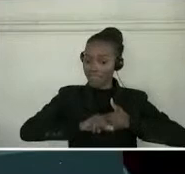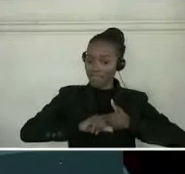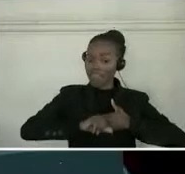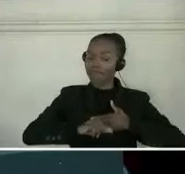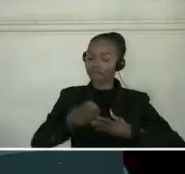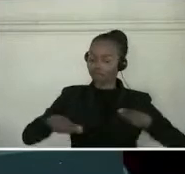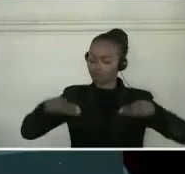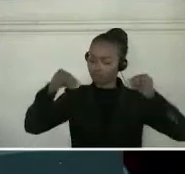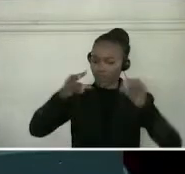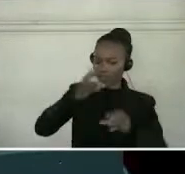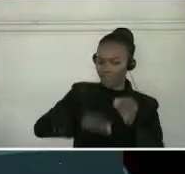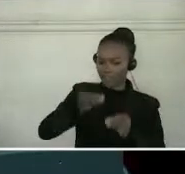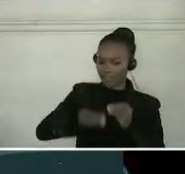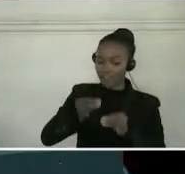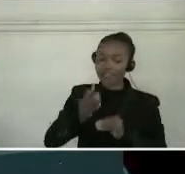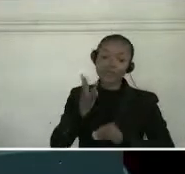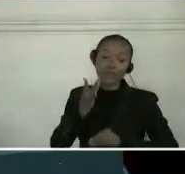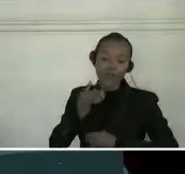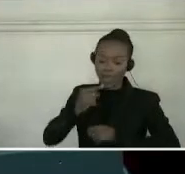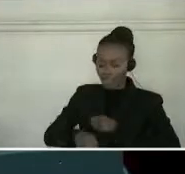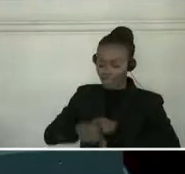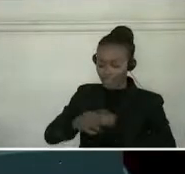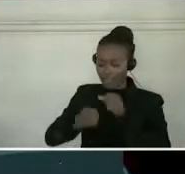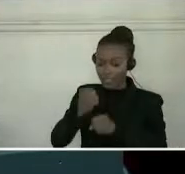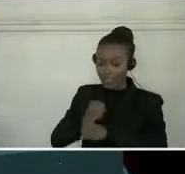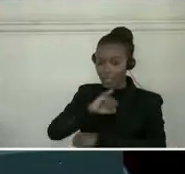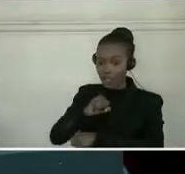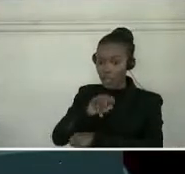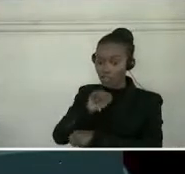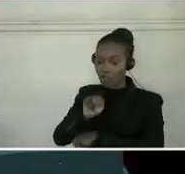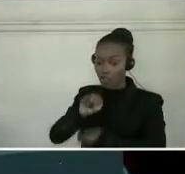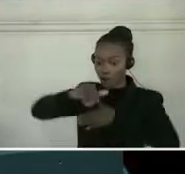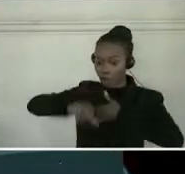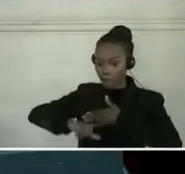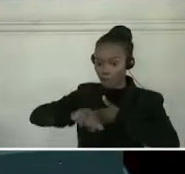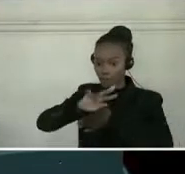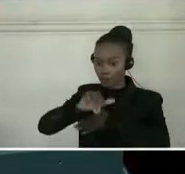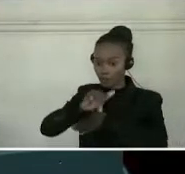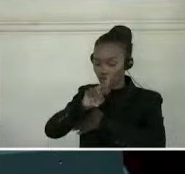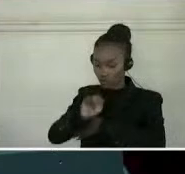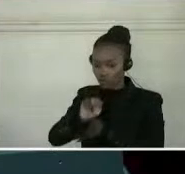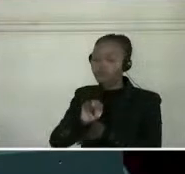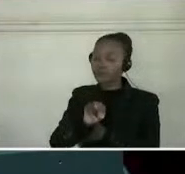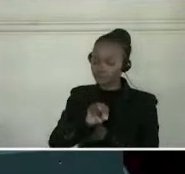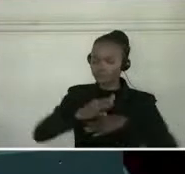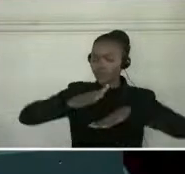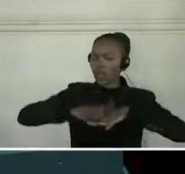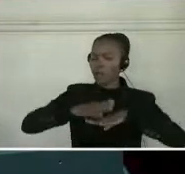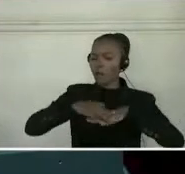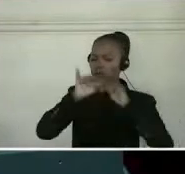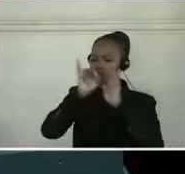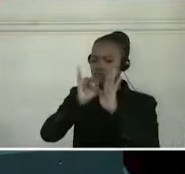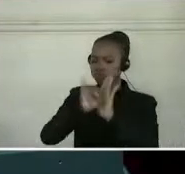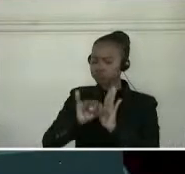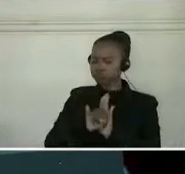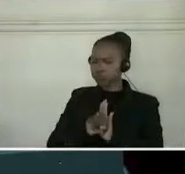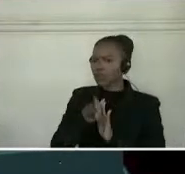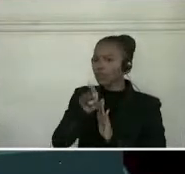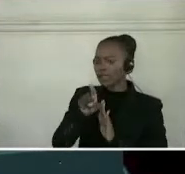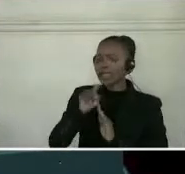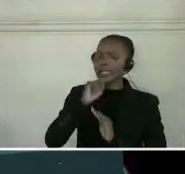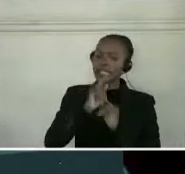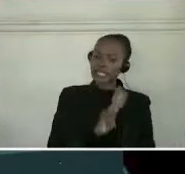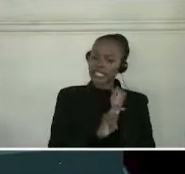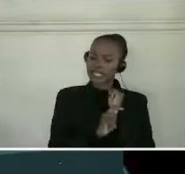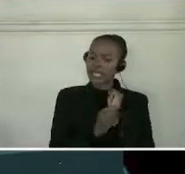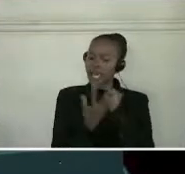june this year the other portion of the building has been identified as a temporal offices for